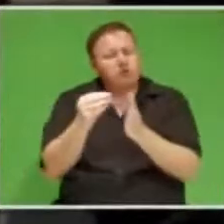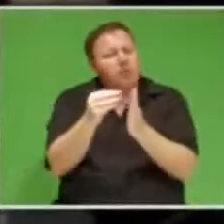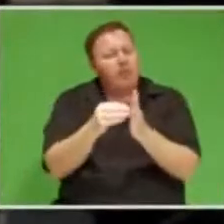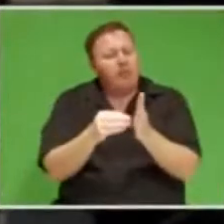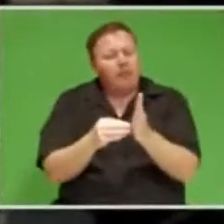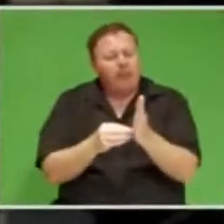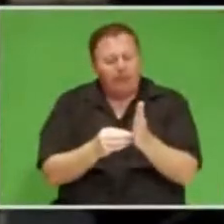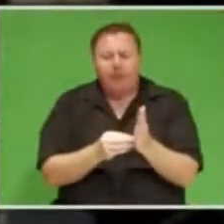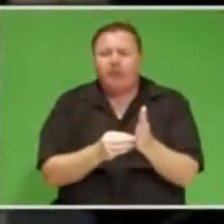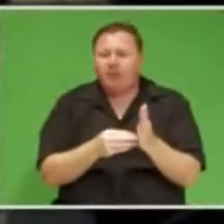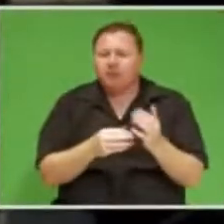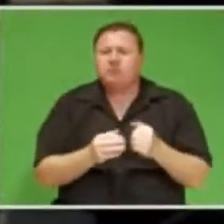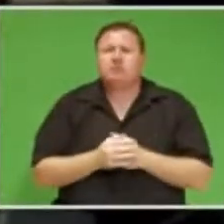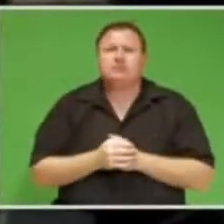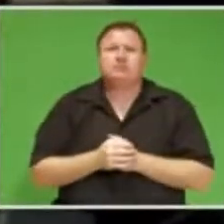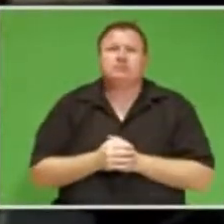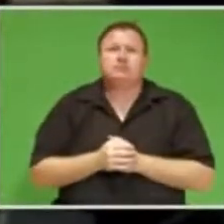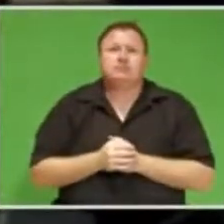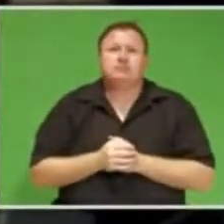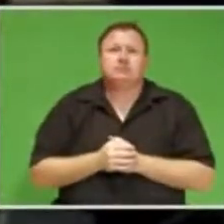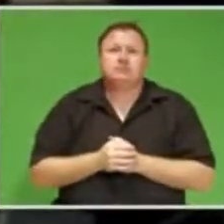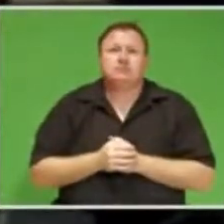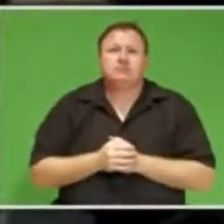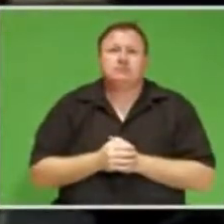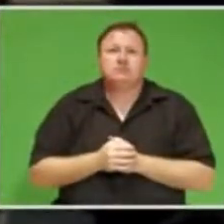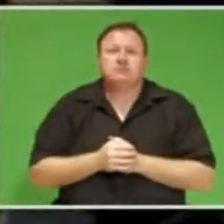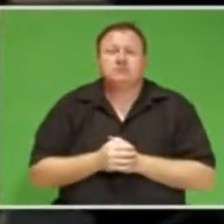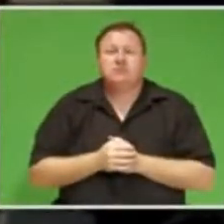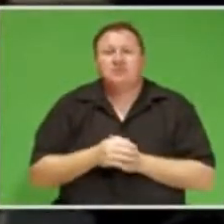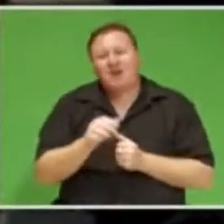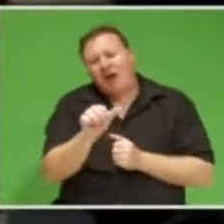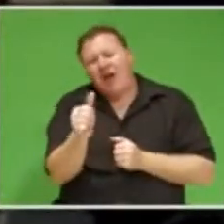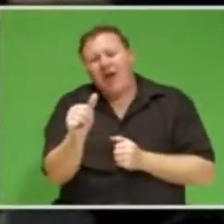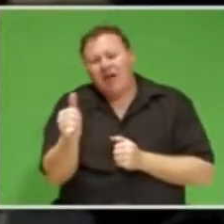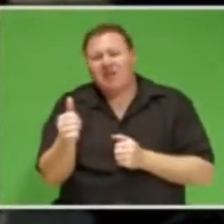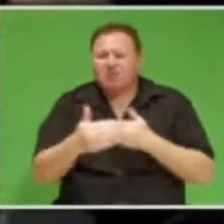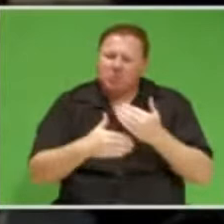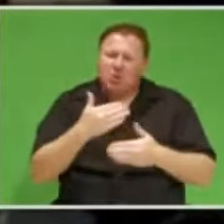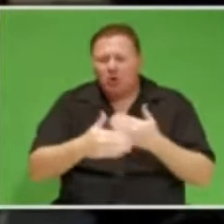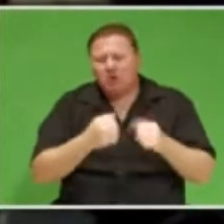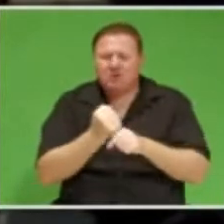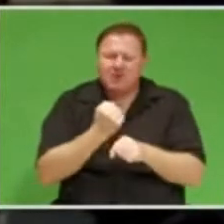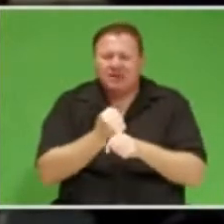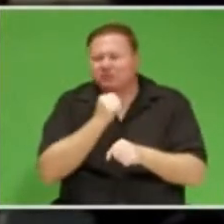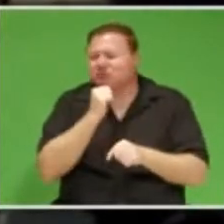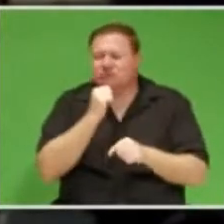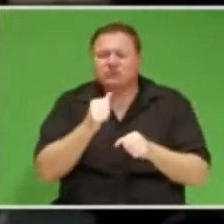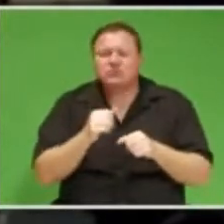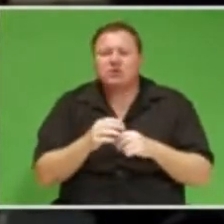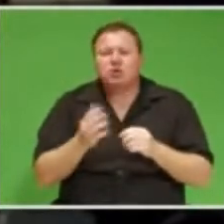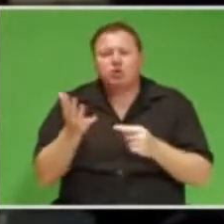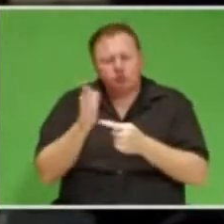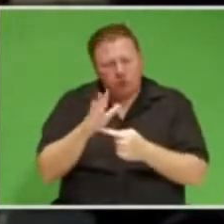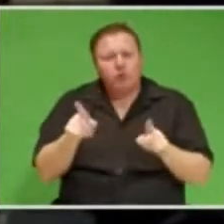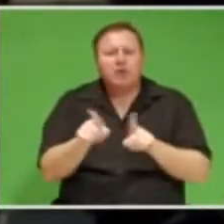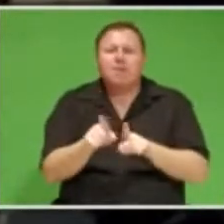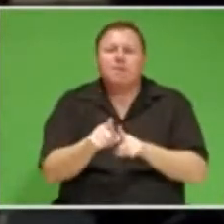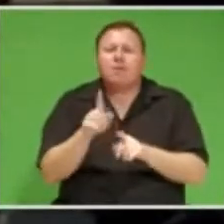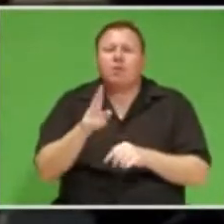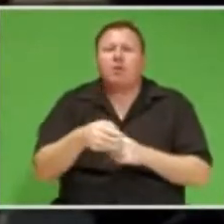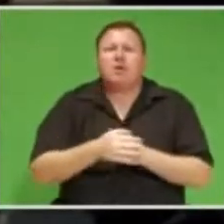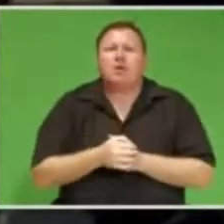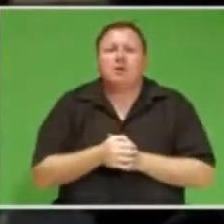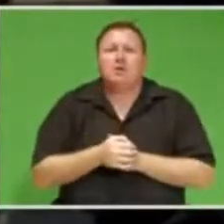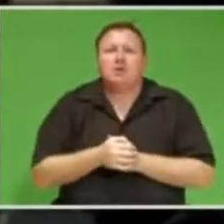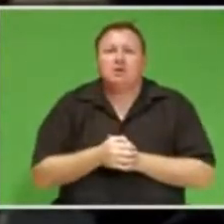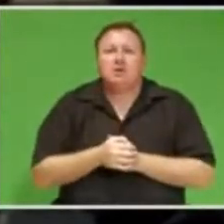address has been made. And there are others where progress has not been made. And we will be quite